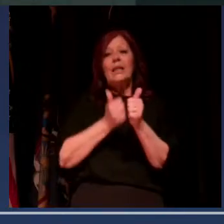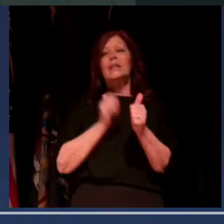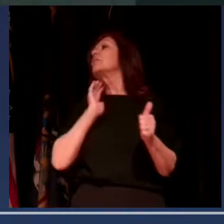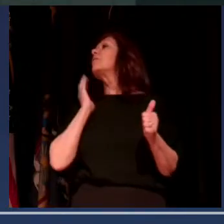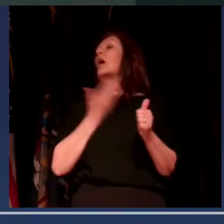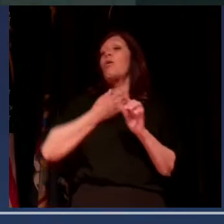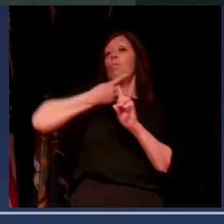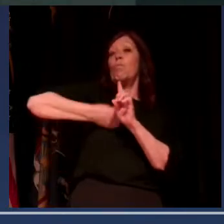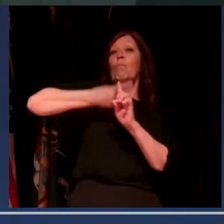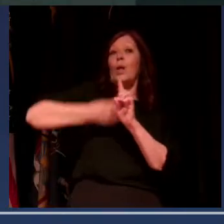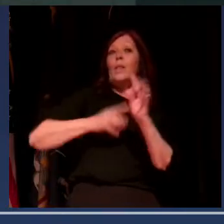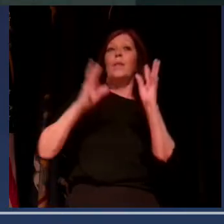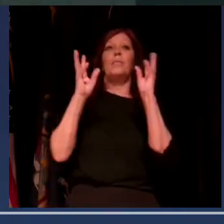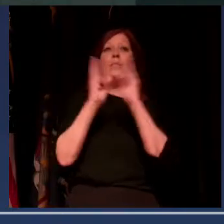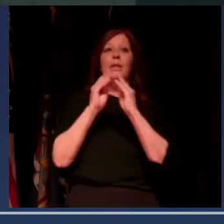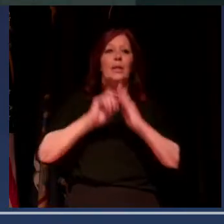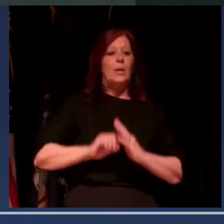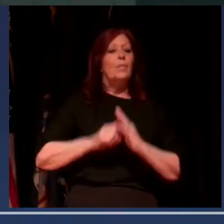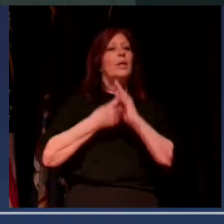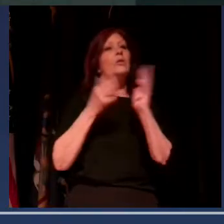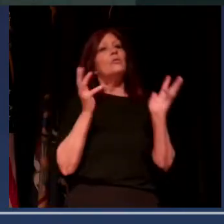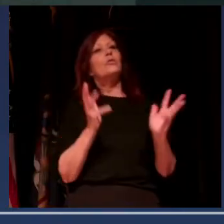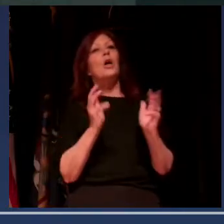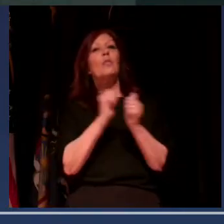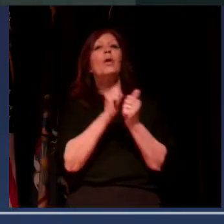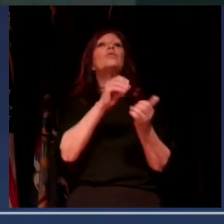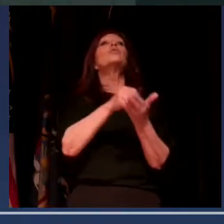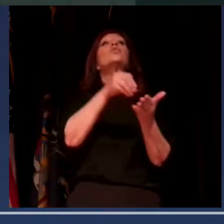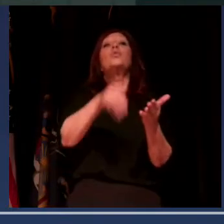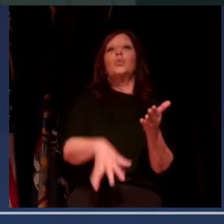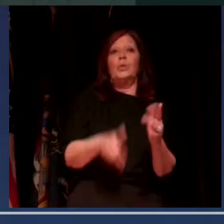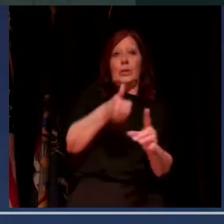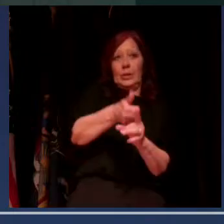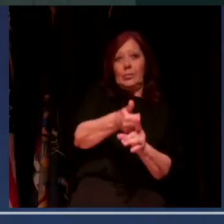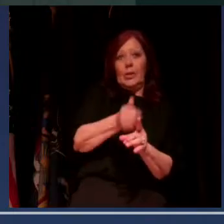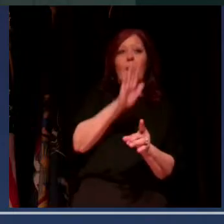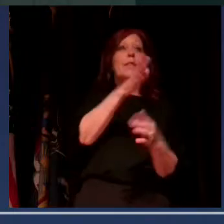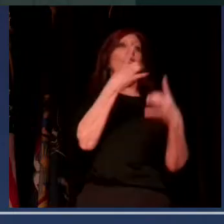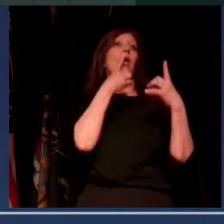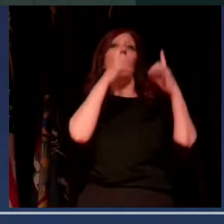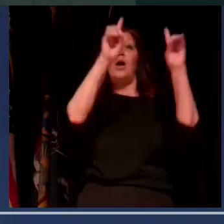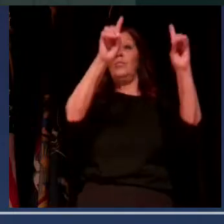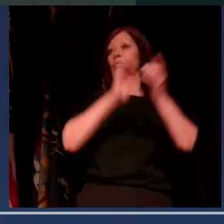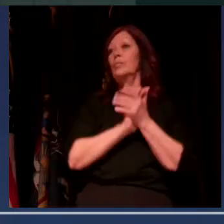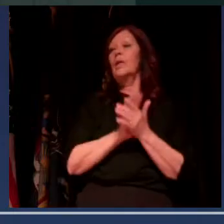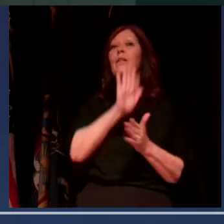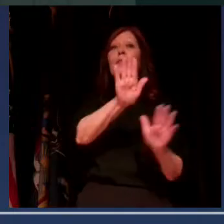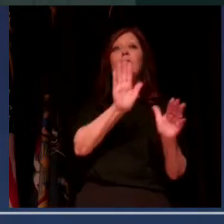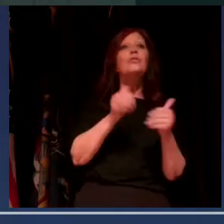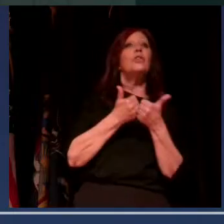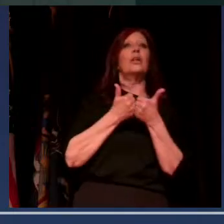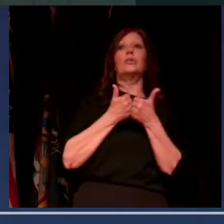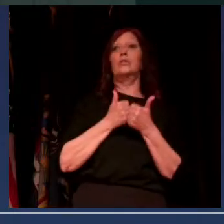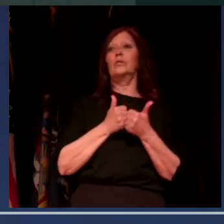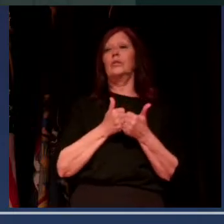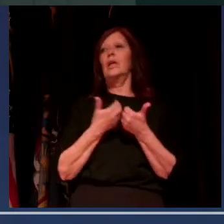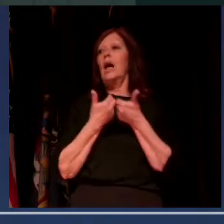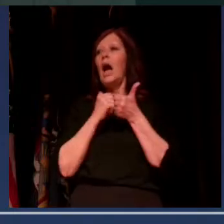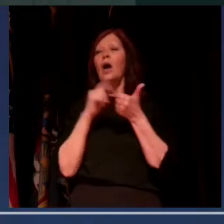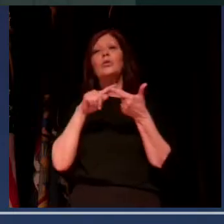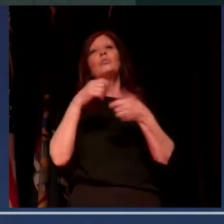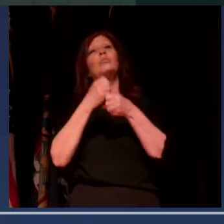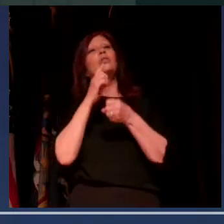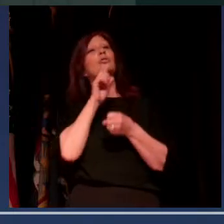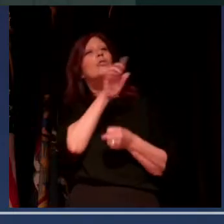monthly meetings began with talking about students, their accomplishment, their challenges, and how to ensure